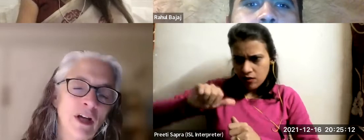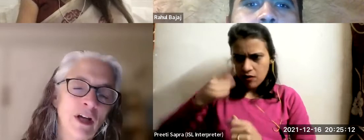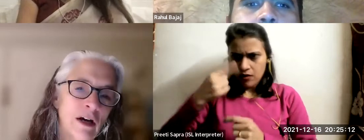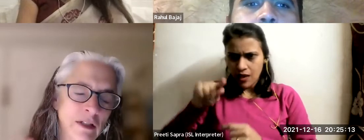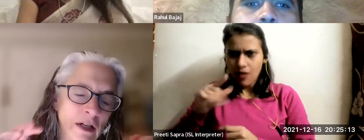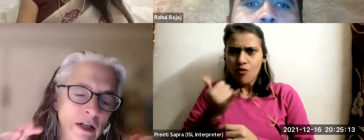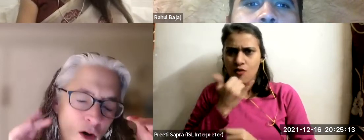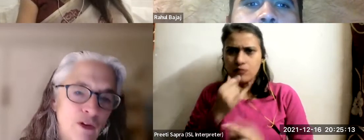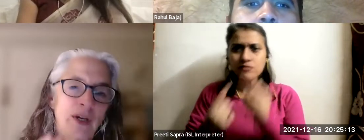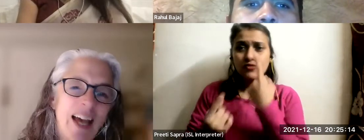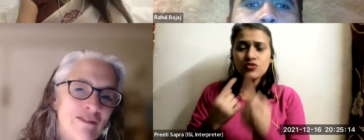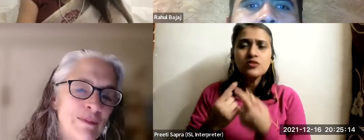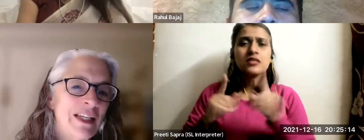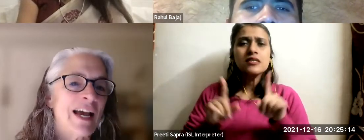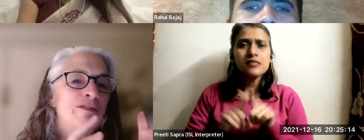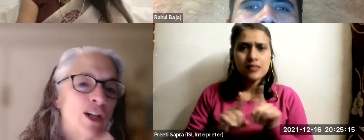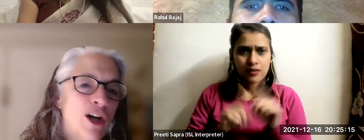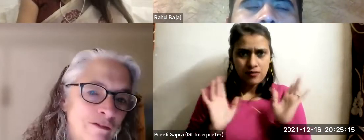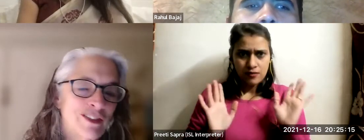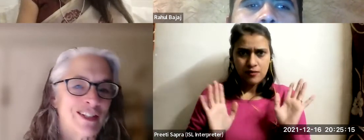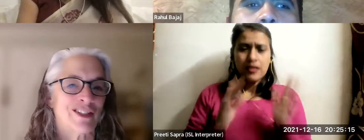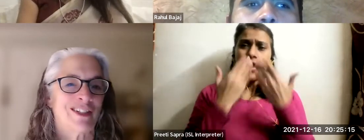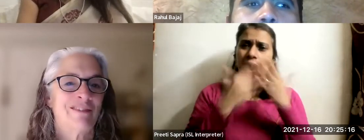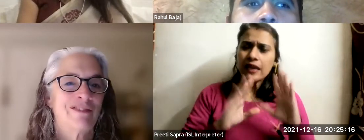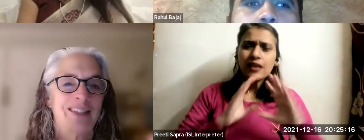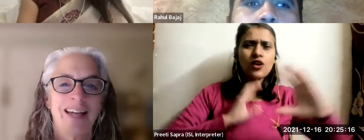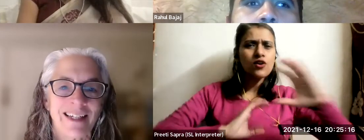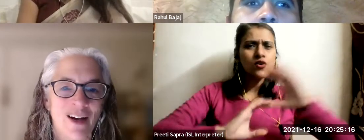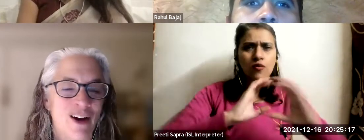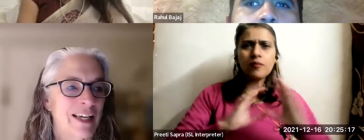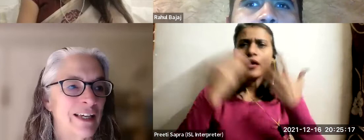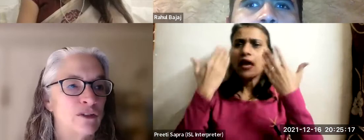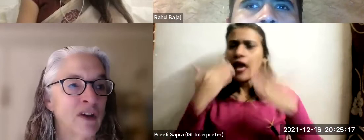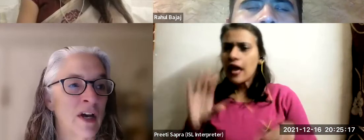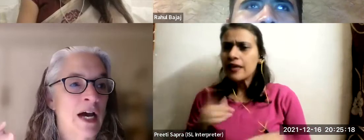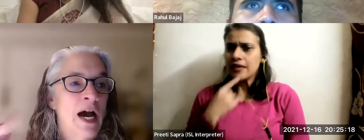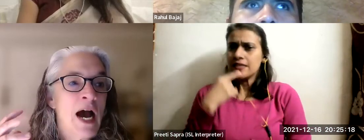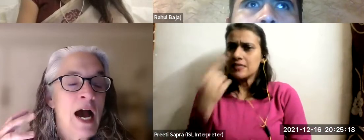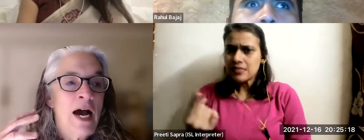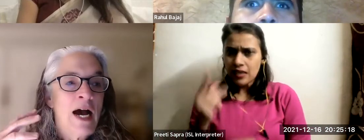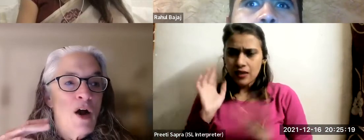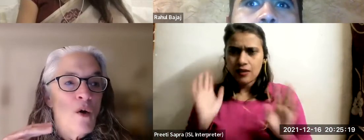but also in every meeting, every conversation, every dialogue is,